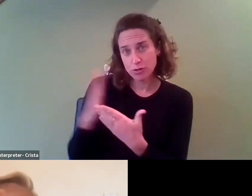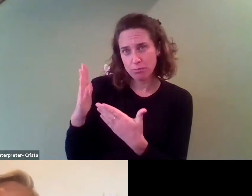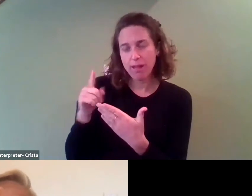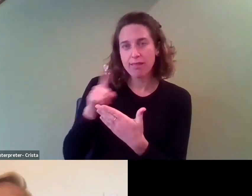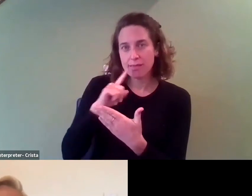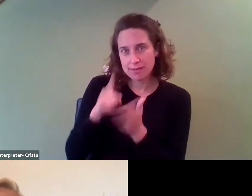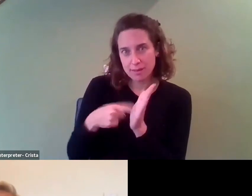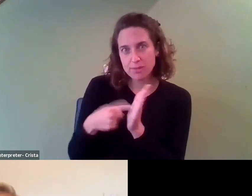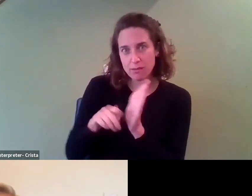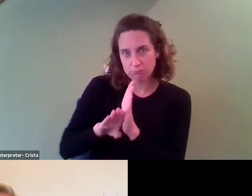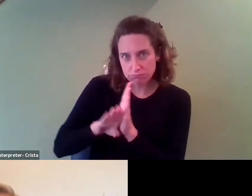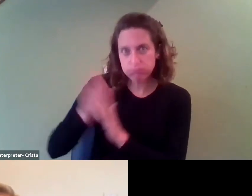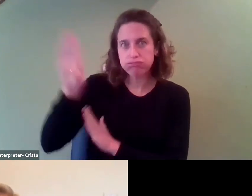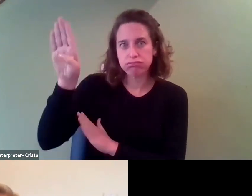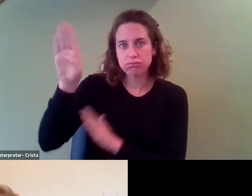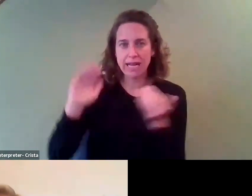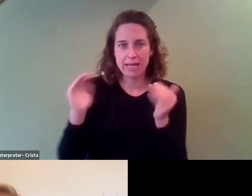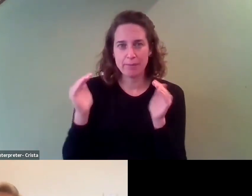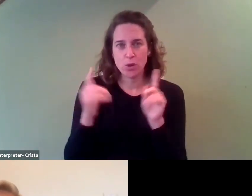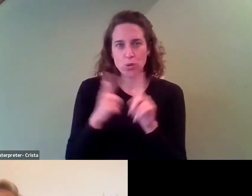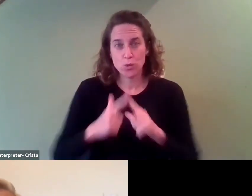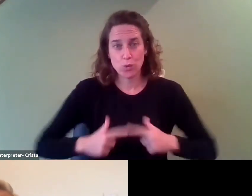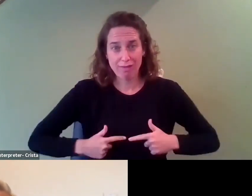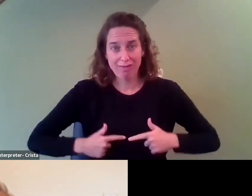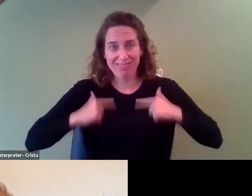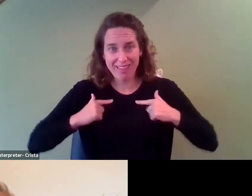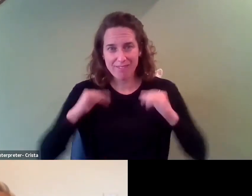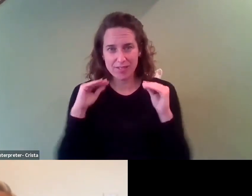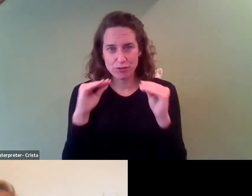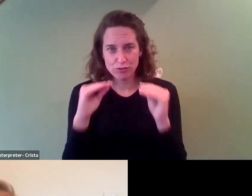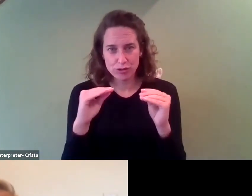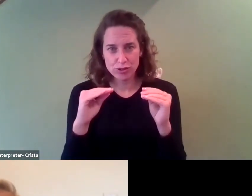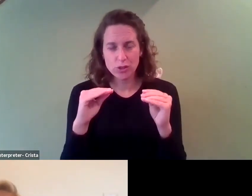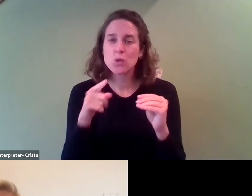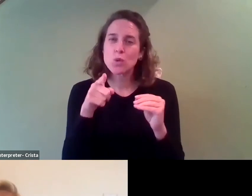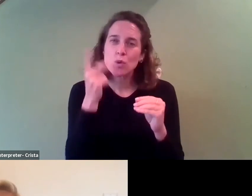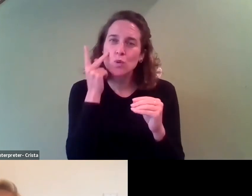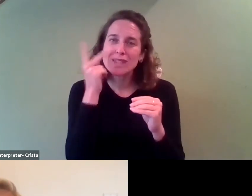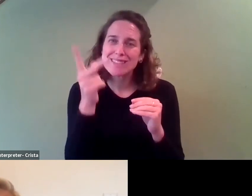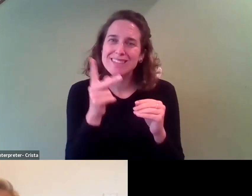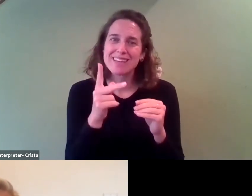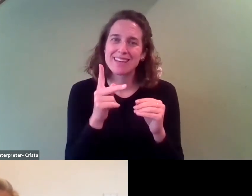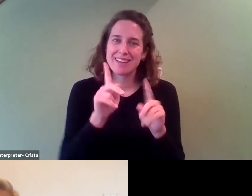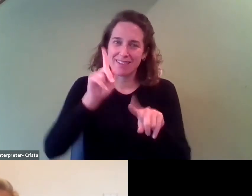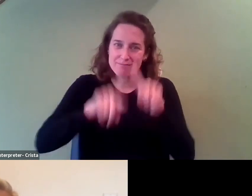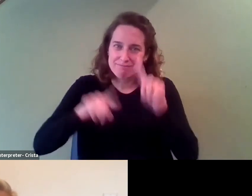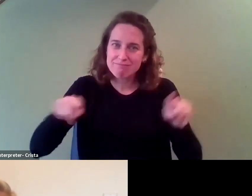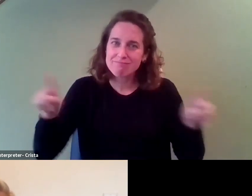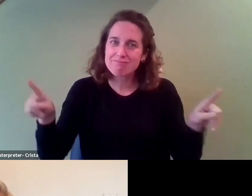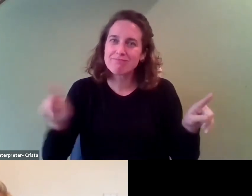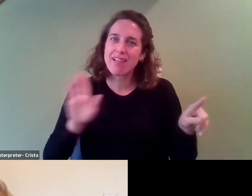do live. So I think that what we're seeing is the different variations in kids'